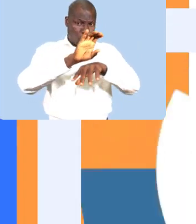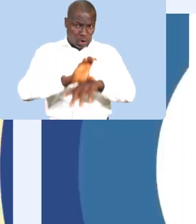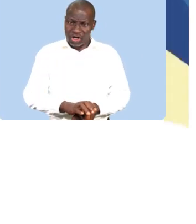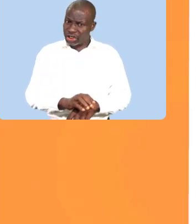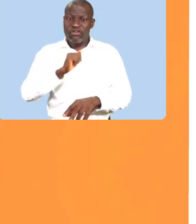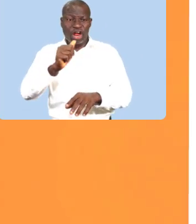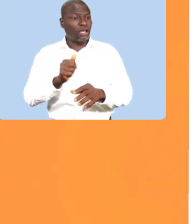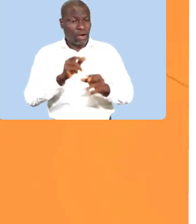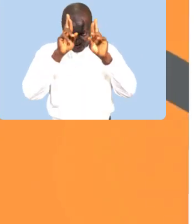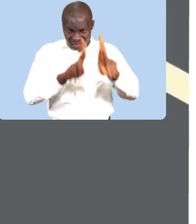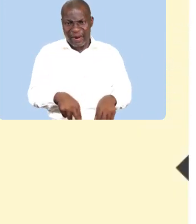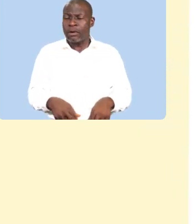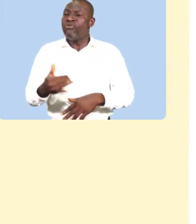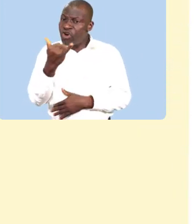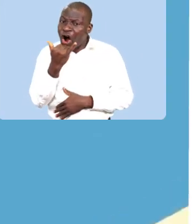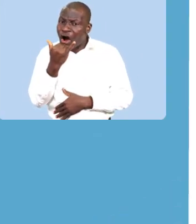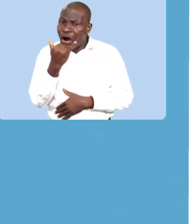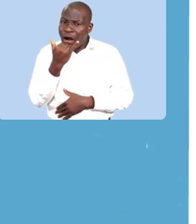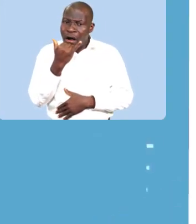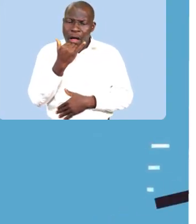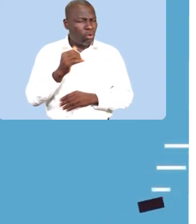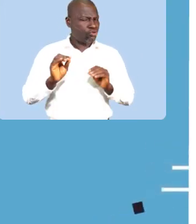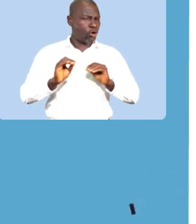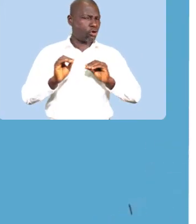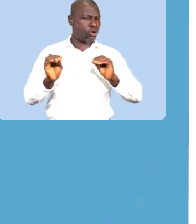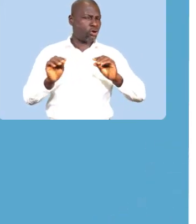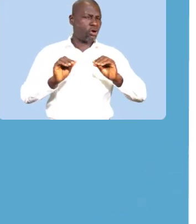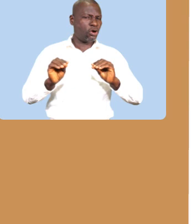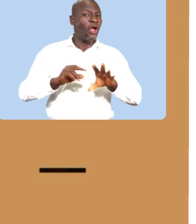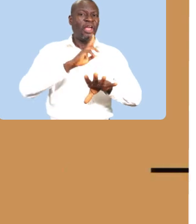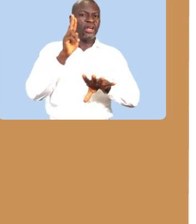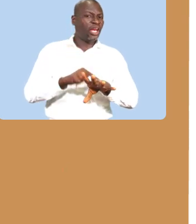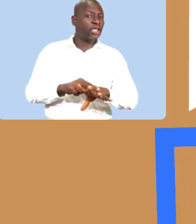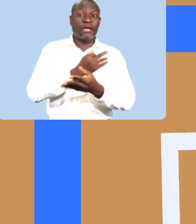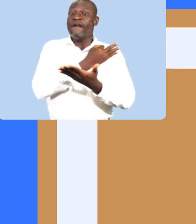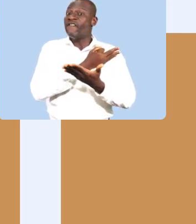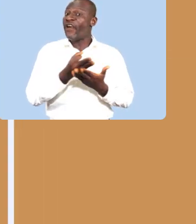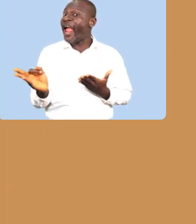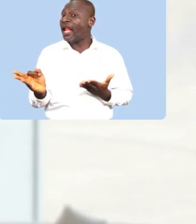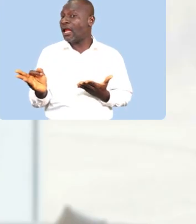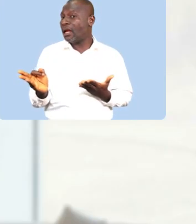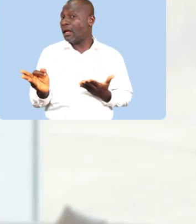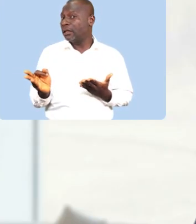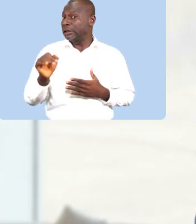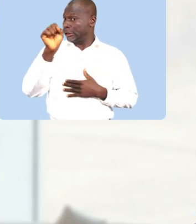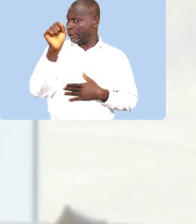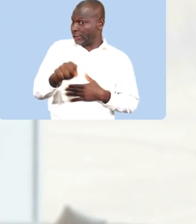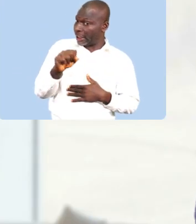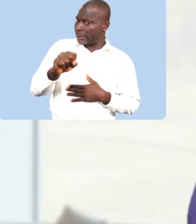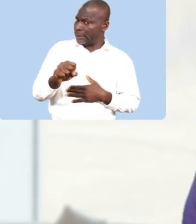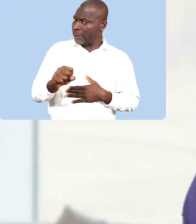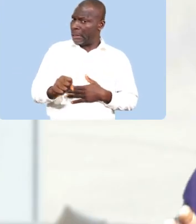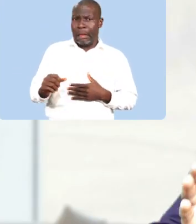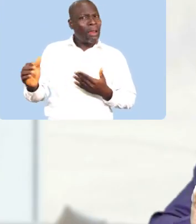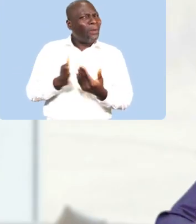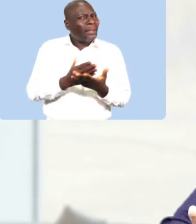language and culture are compromised, where is the nation? And here the sun yebeyo abi